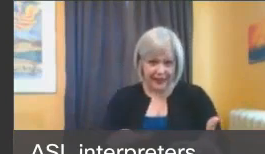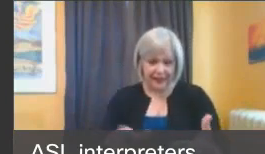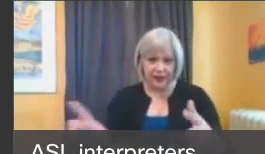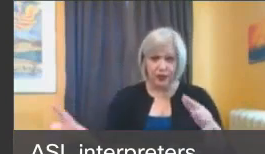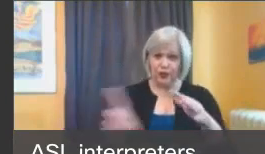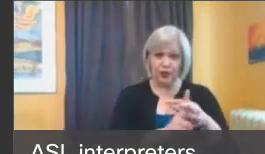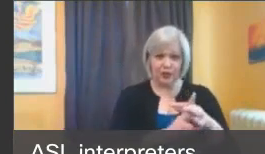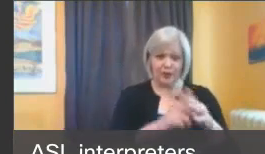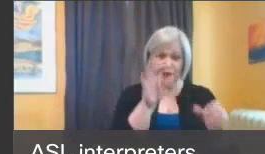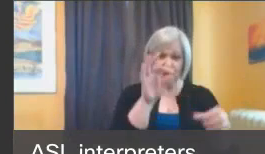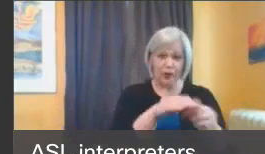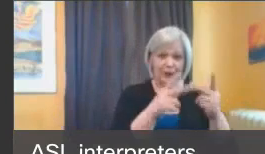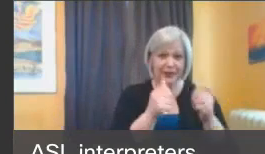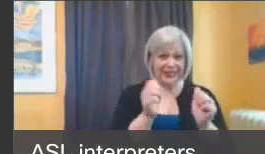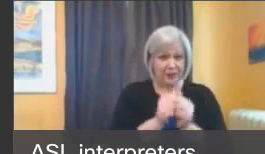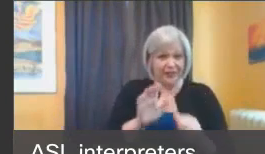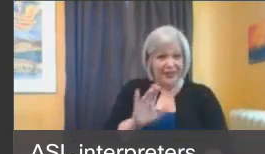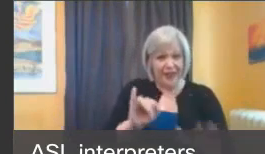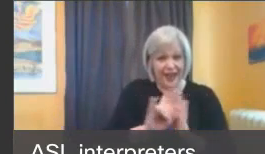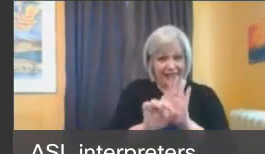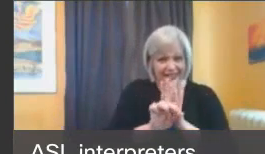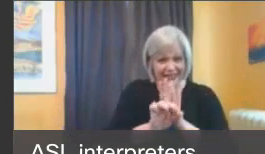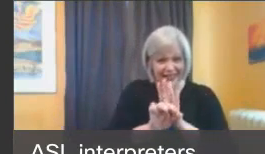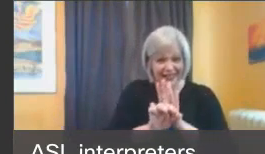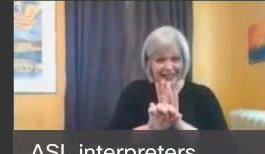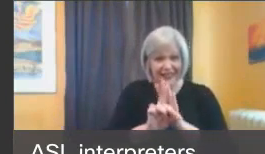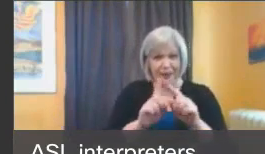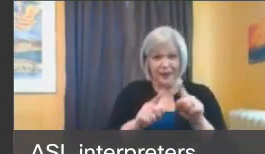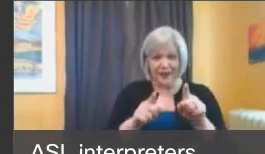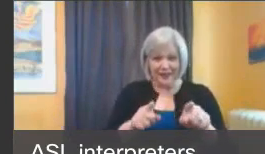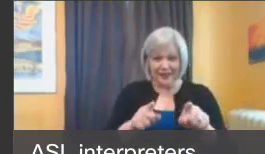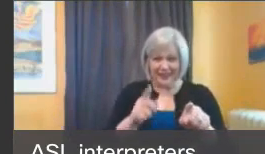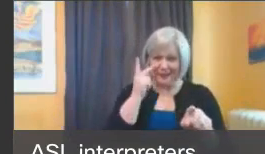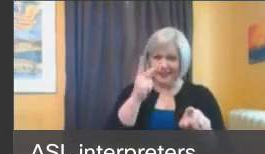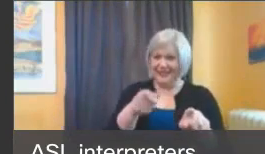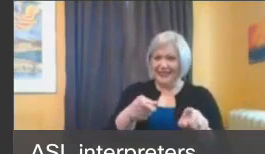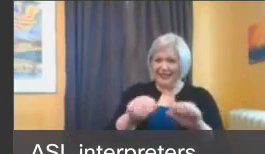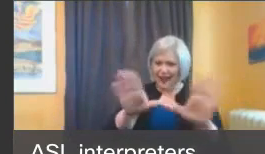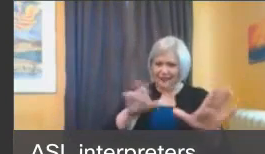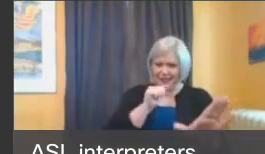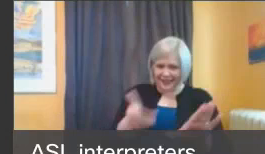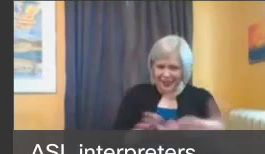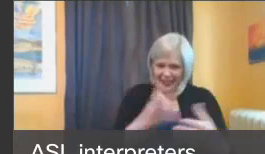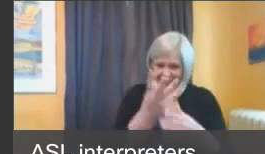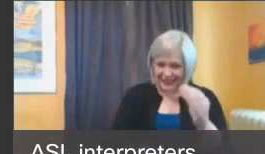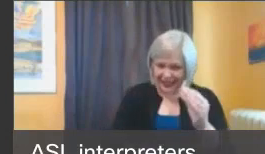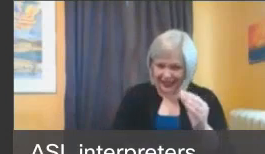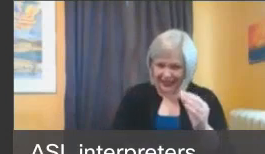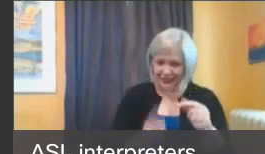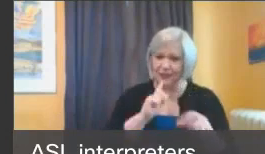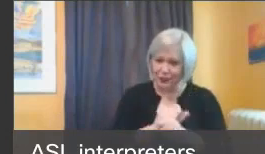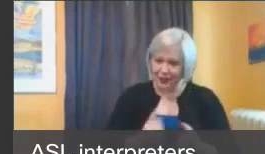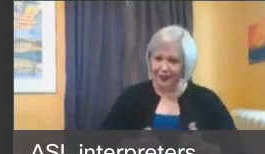at a polling place with an ID in hand. We now have determined that they are not dead. and they are very much